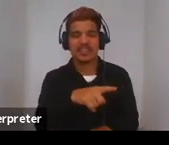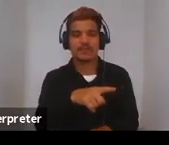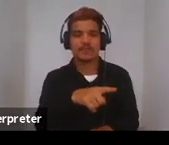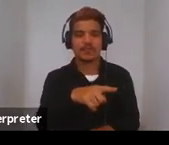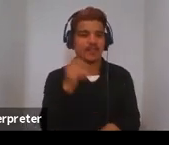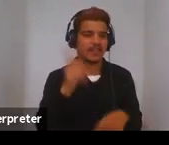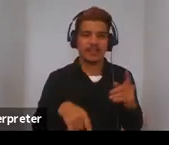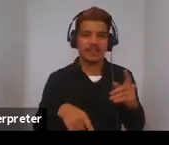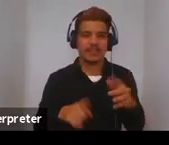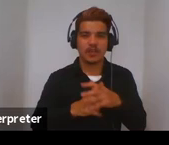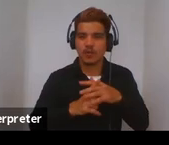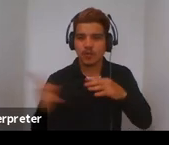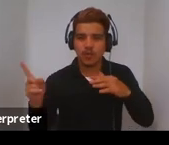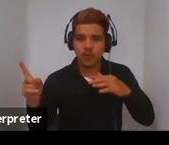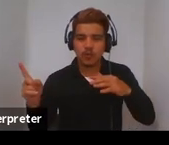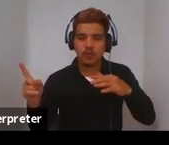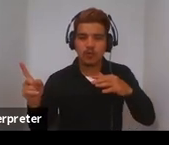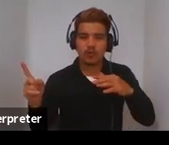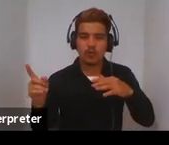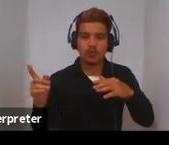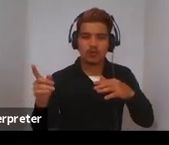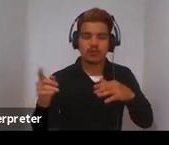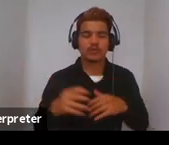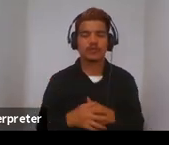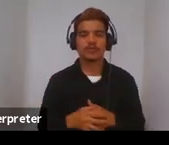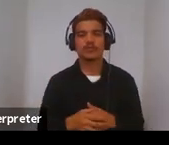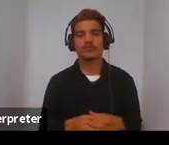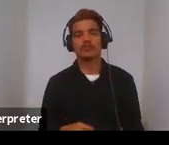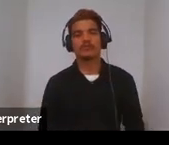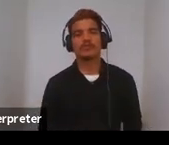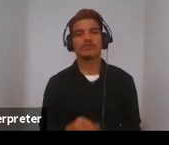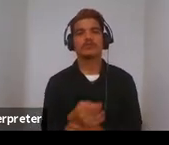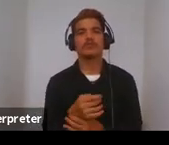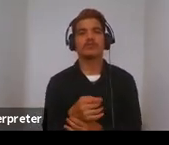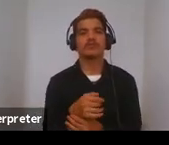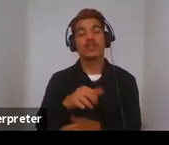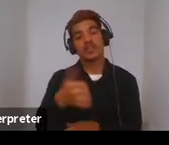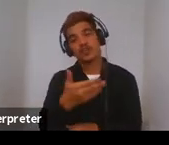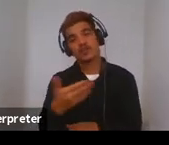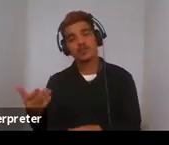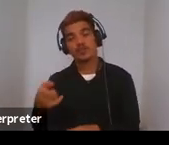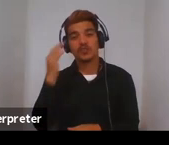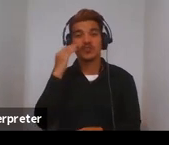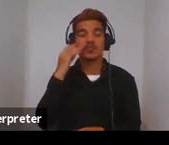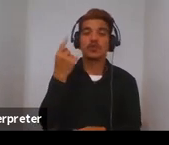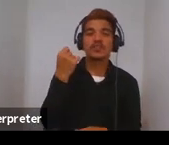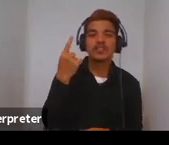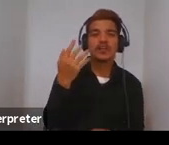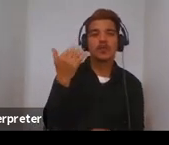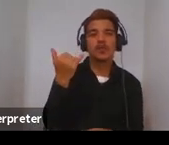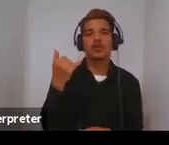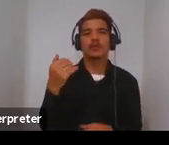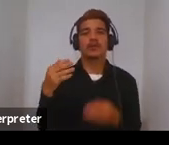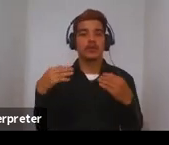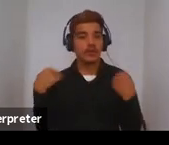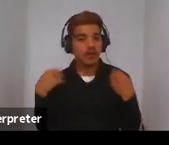they can't get away from the place where they were sexually assaulted. Another piece here is, you know, understanding why young people leave